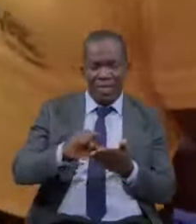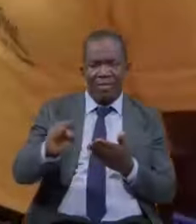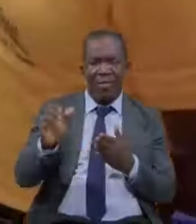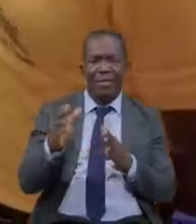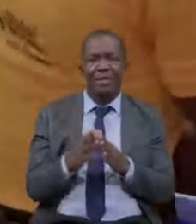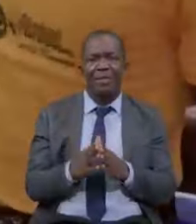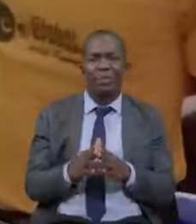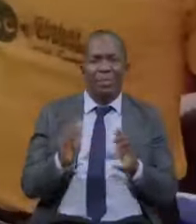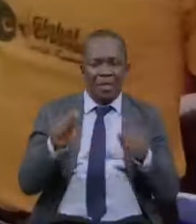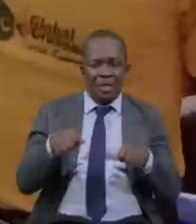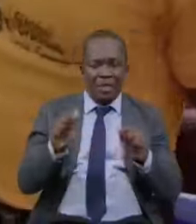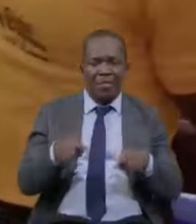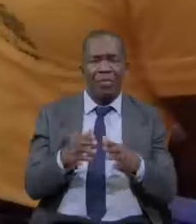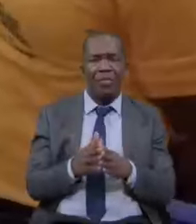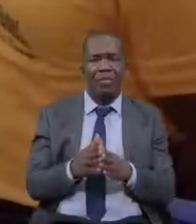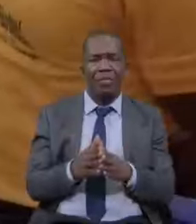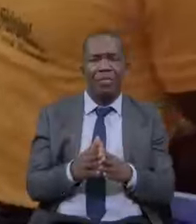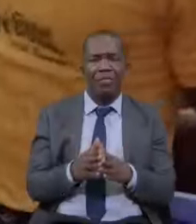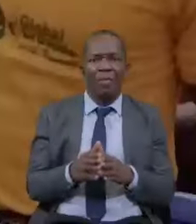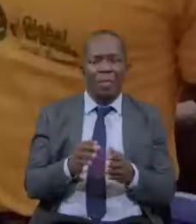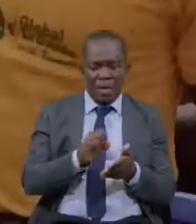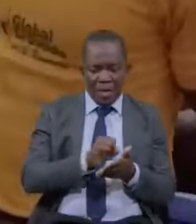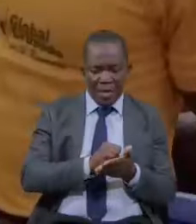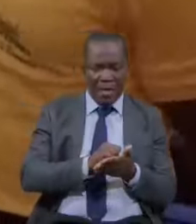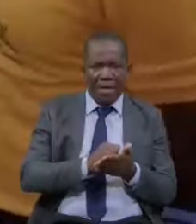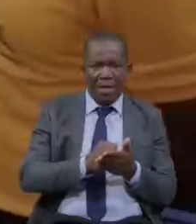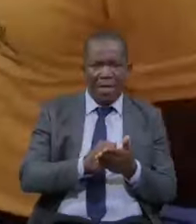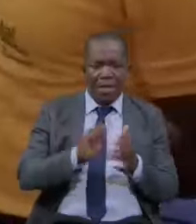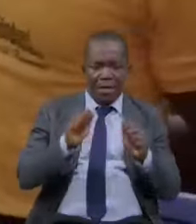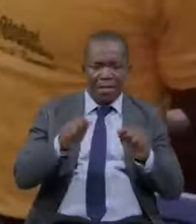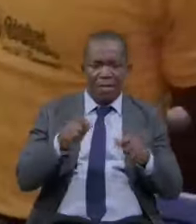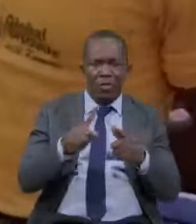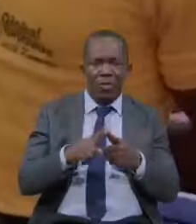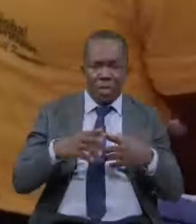able to empower in the Holy Ghost,